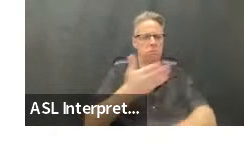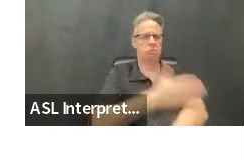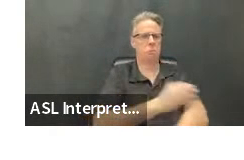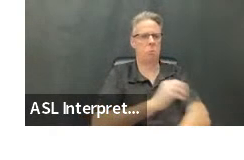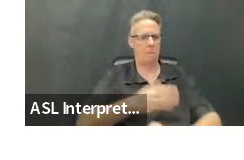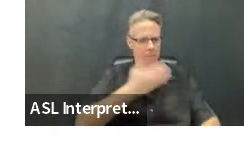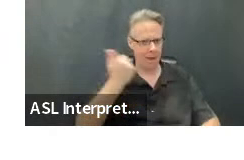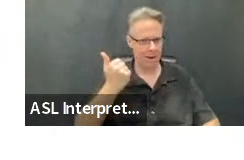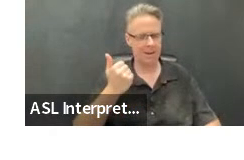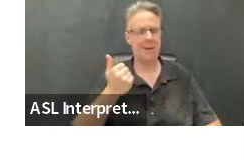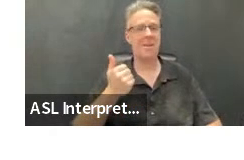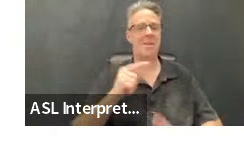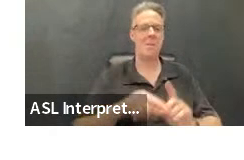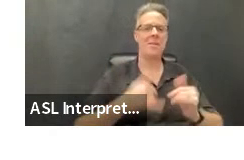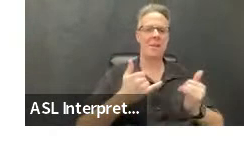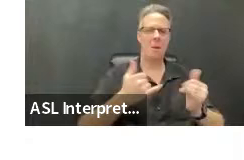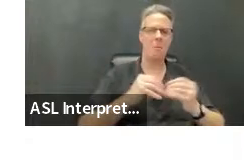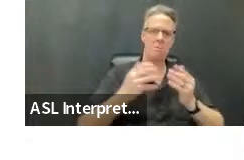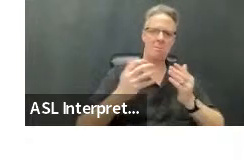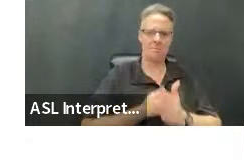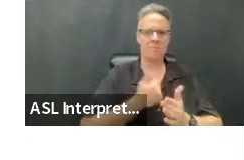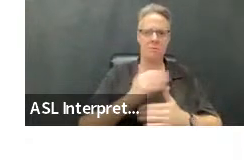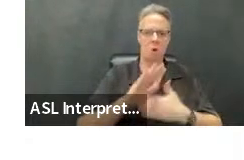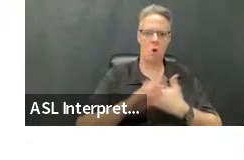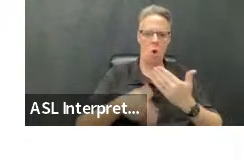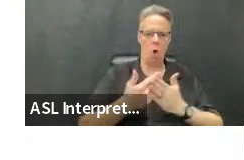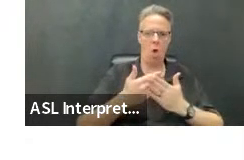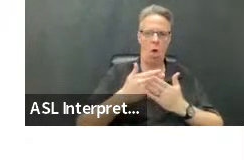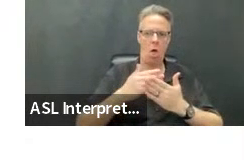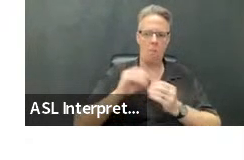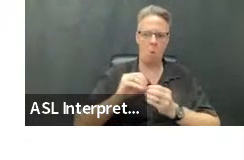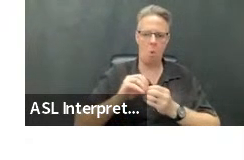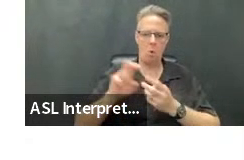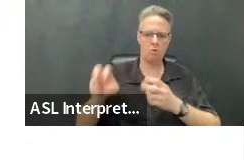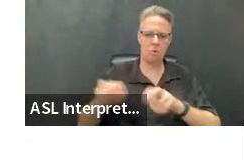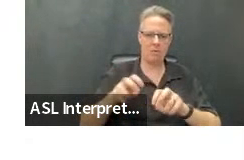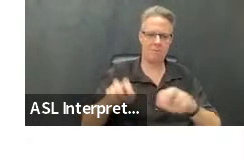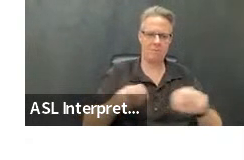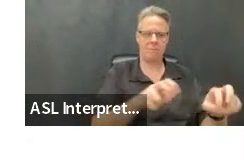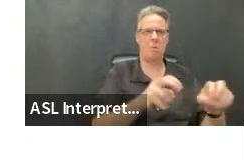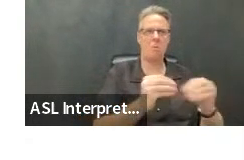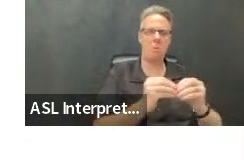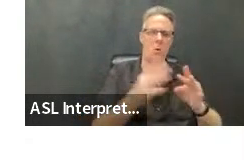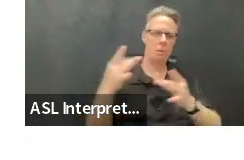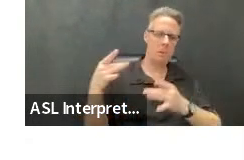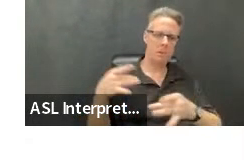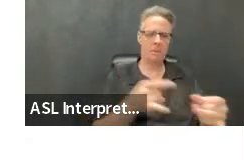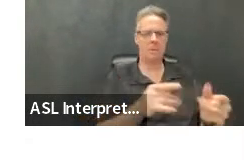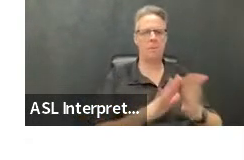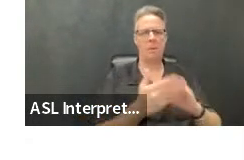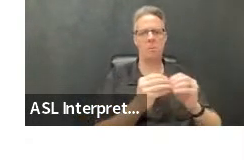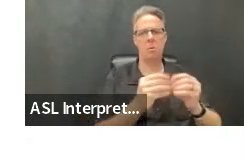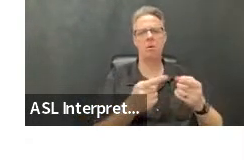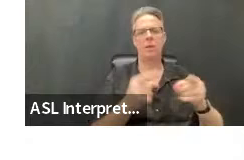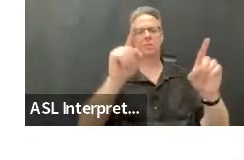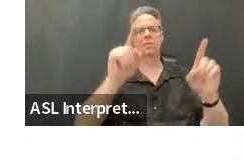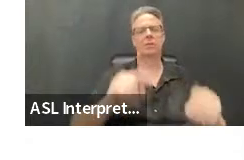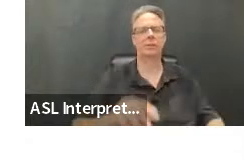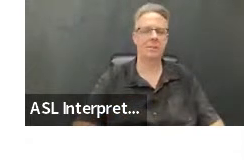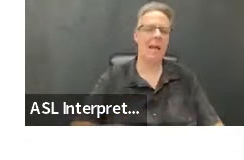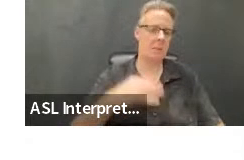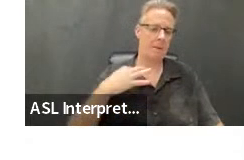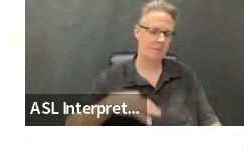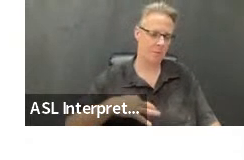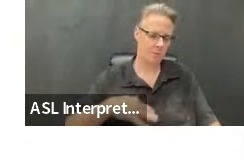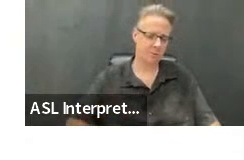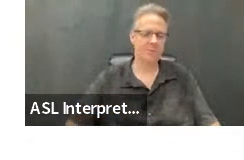this is an opportunity to make all of those connections as sort of meaningful and successful as possible.